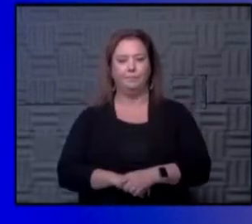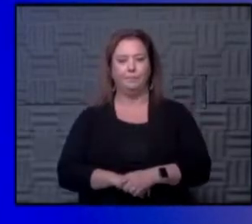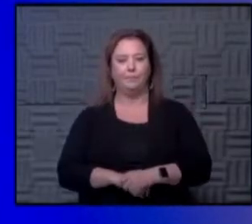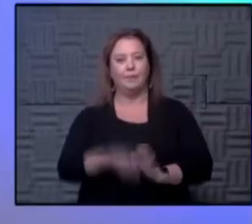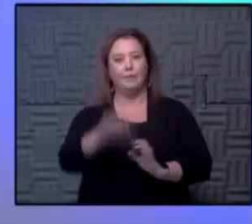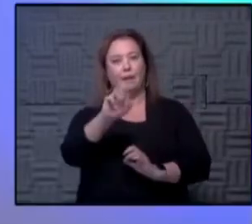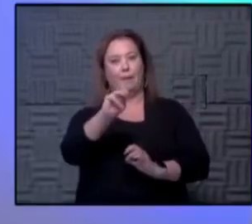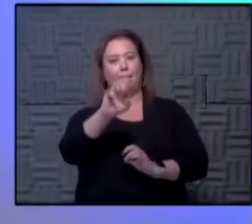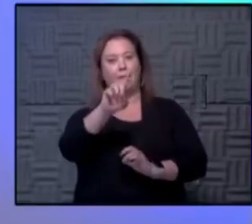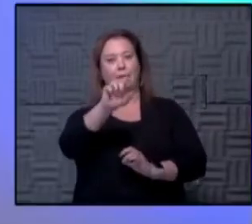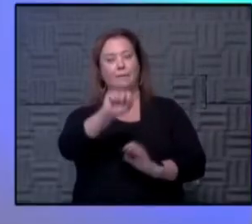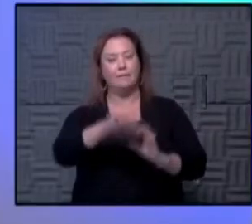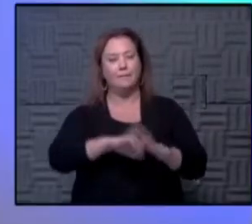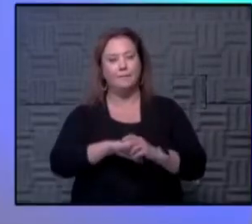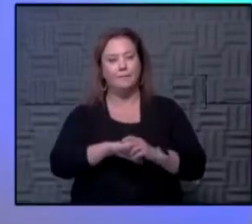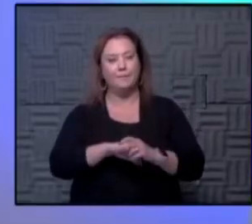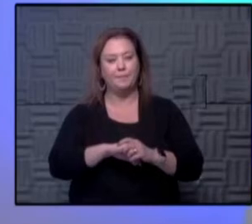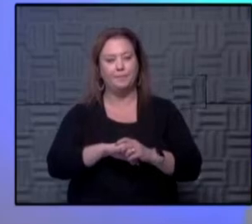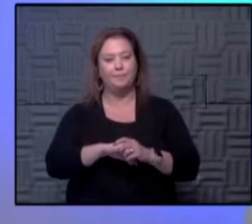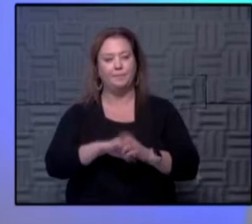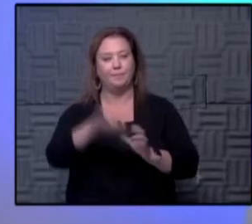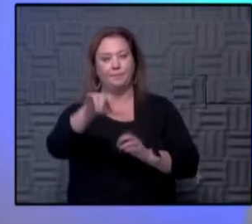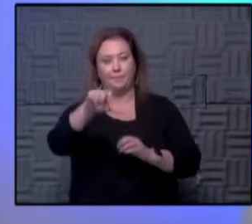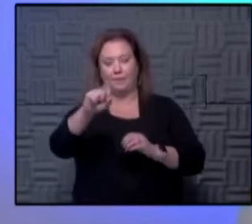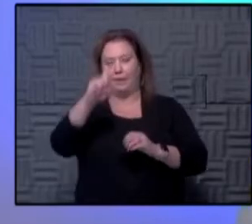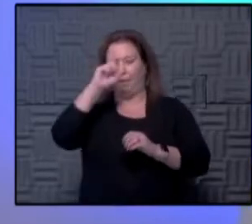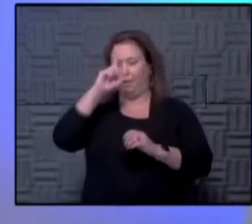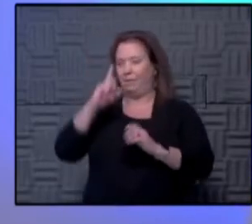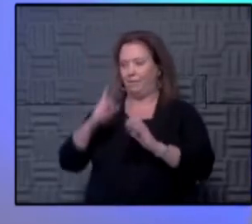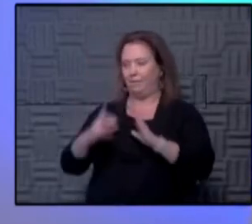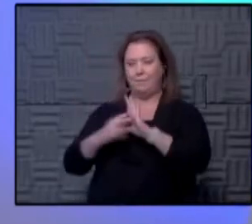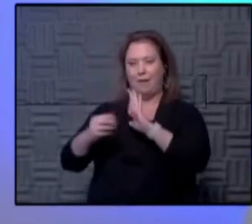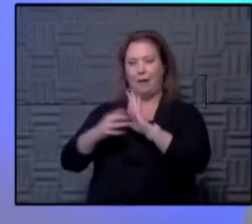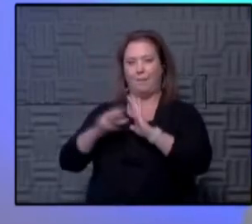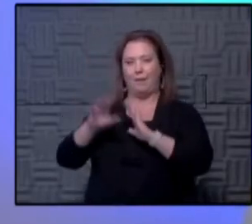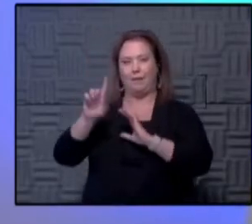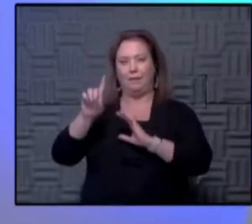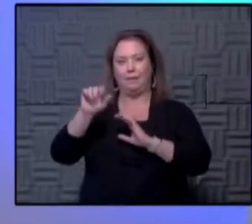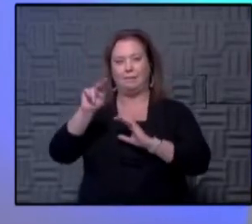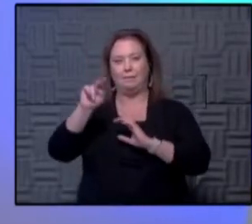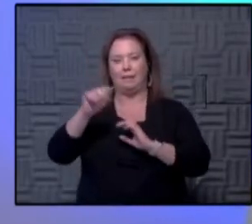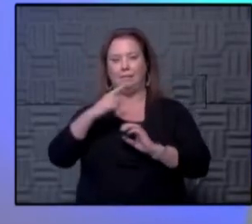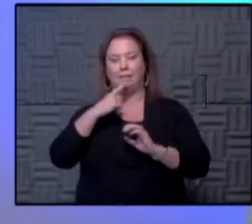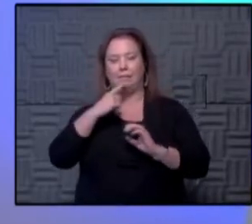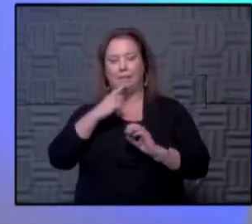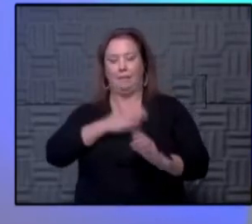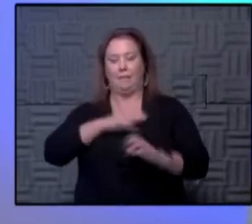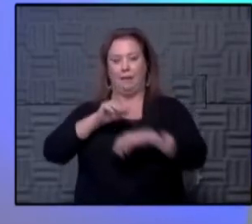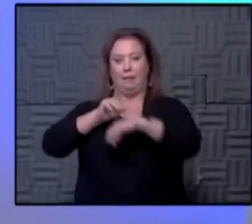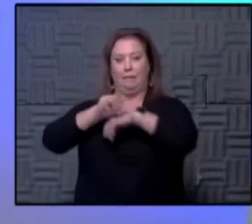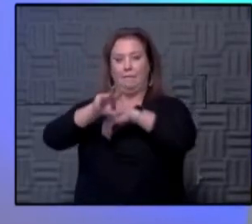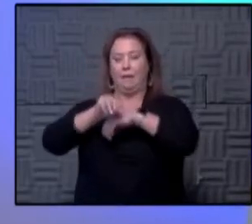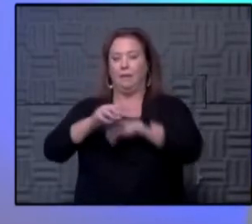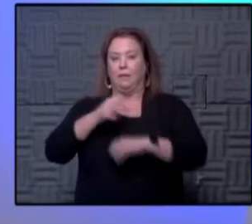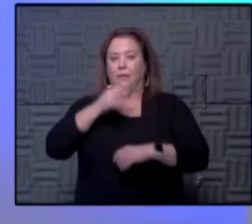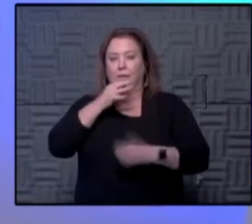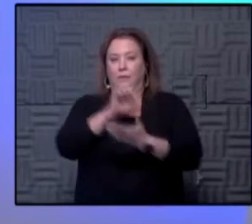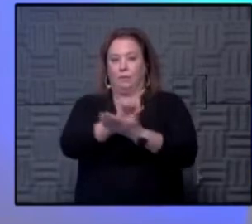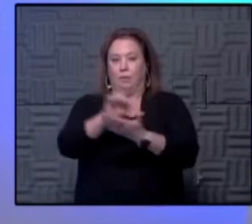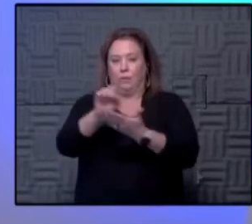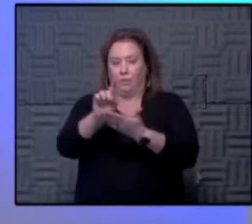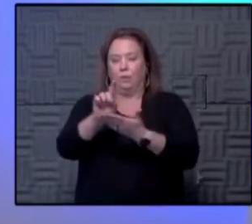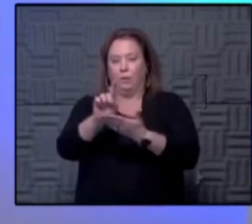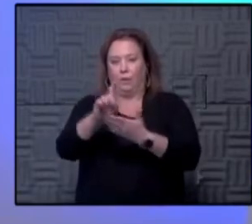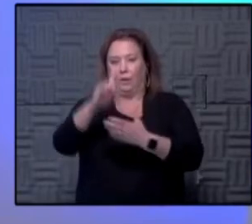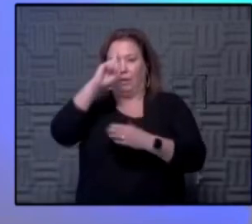Thanks. Amanda? Yeah, I think to echo Dana's comments, I think my advice for the upcoming week is to really